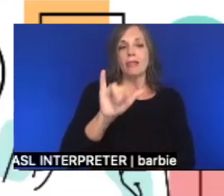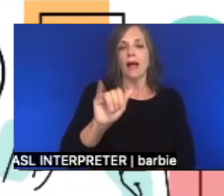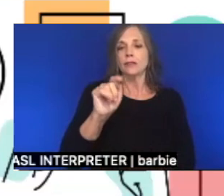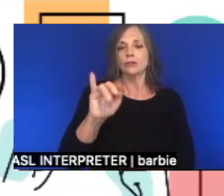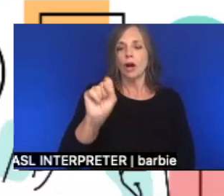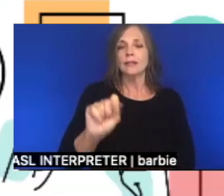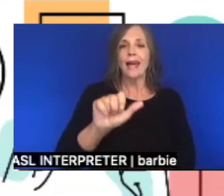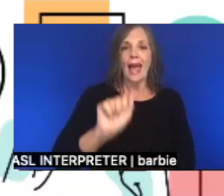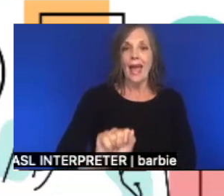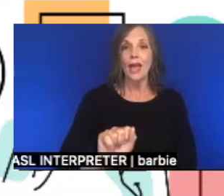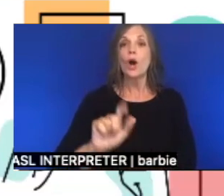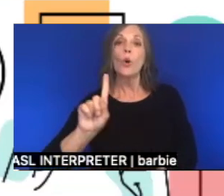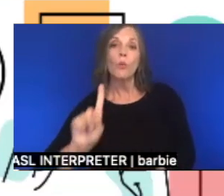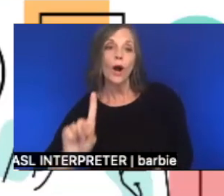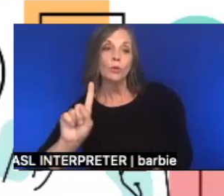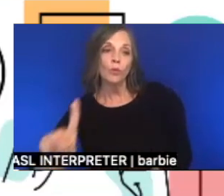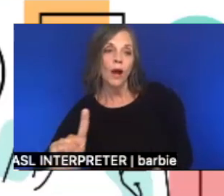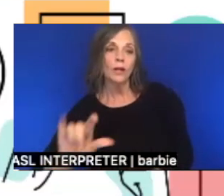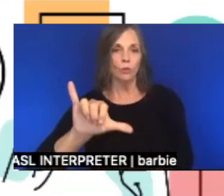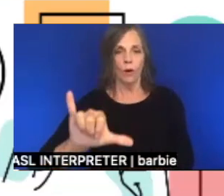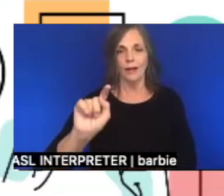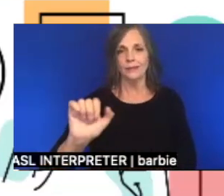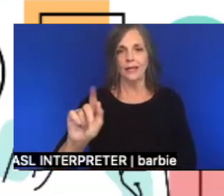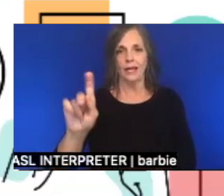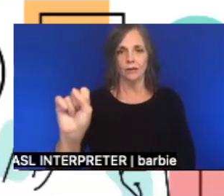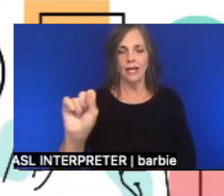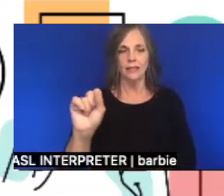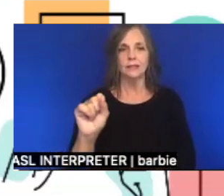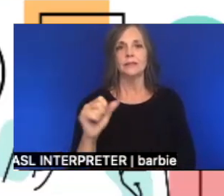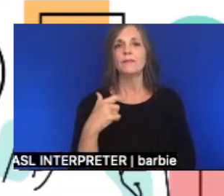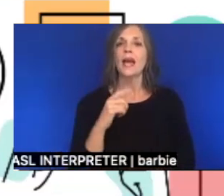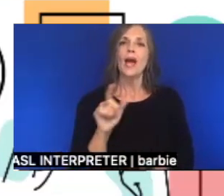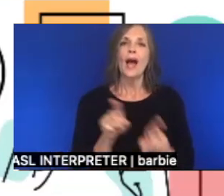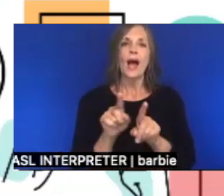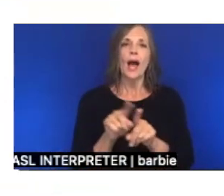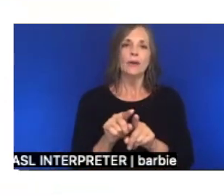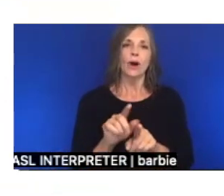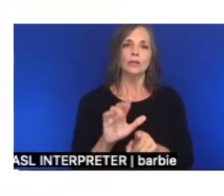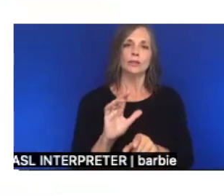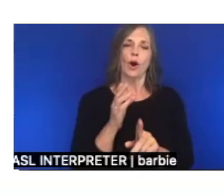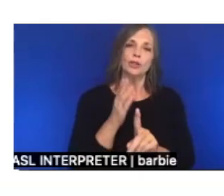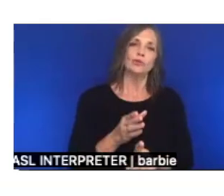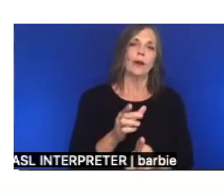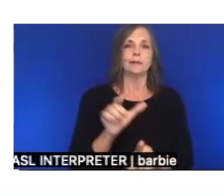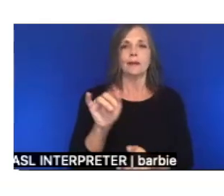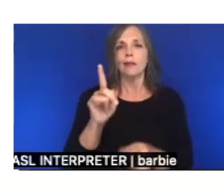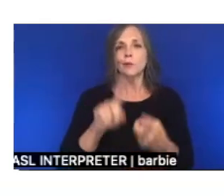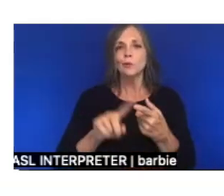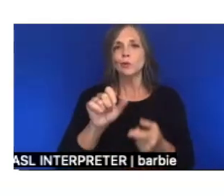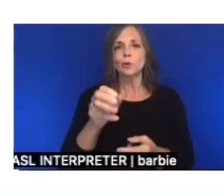A11yTalks. Direct links to our social media platforms are listed on our website. And we really do look forward to hearing from